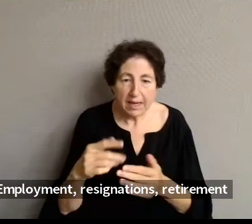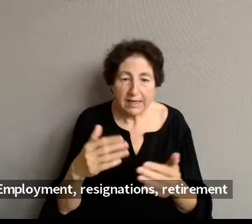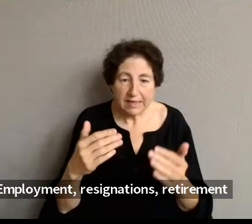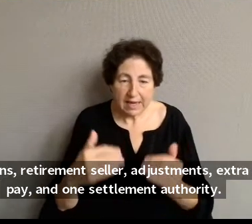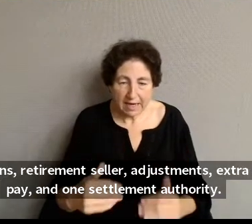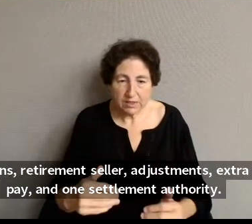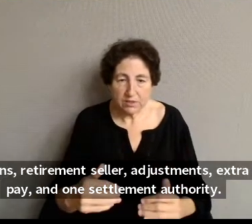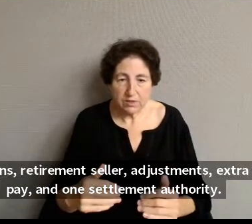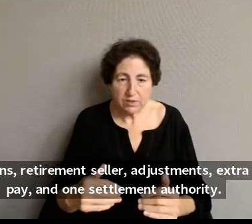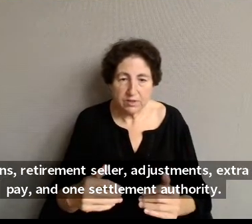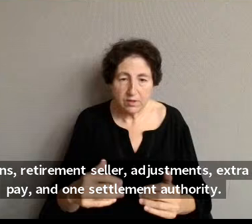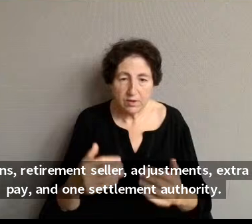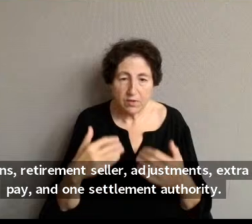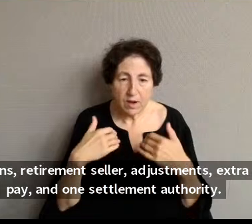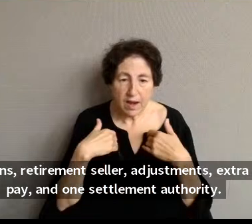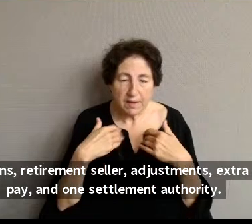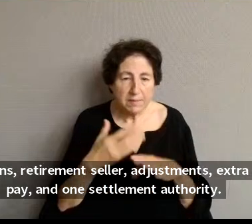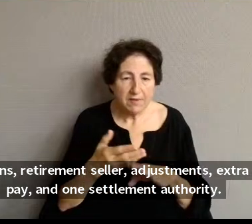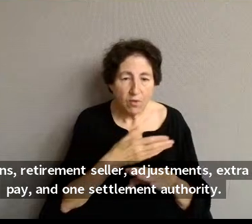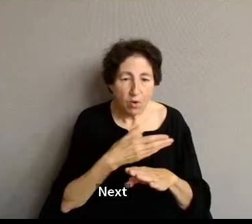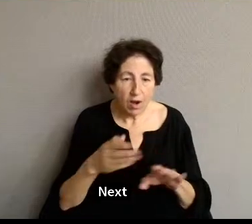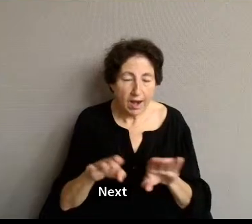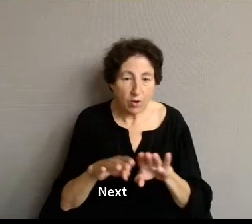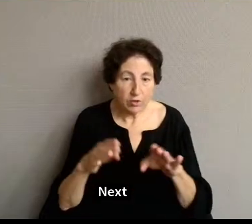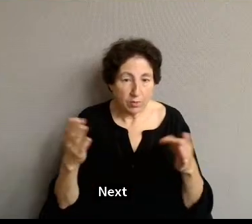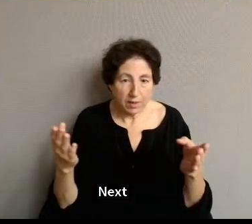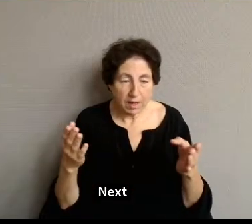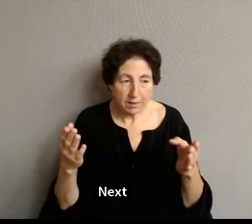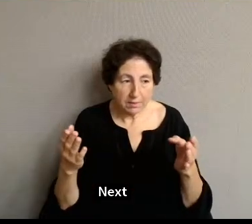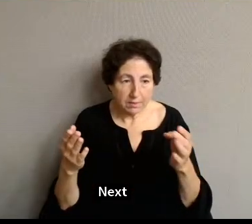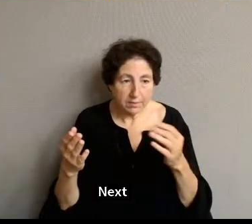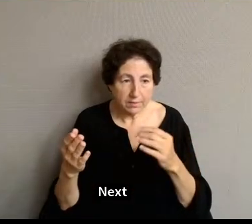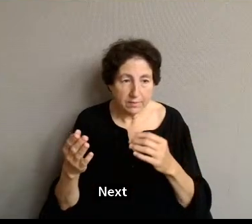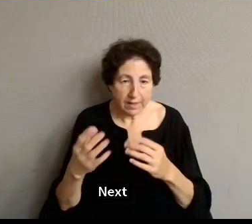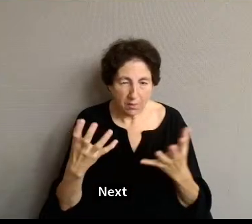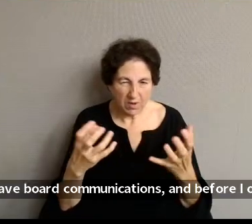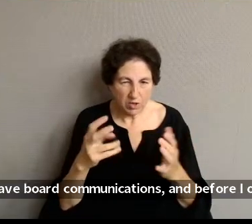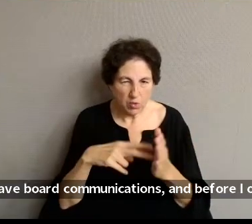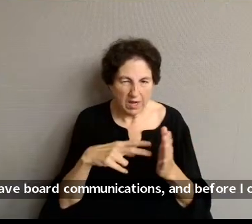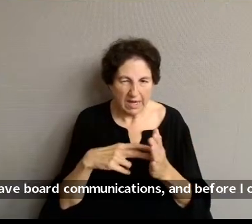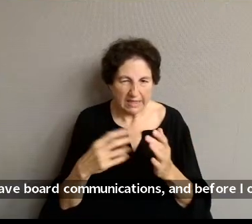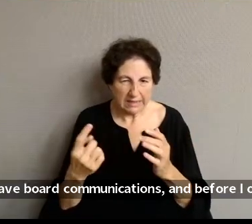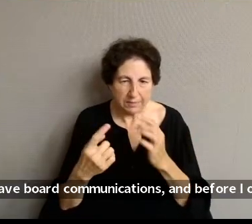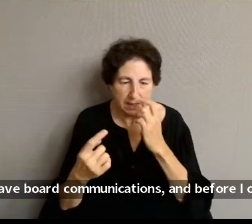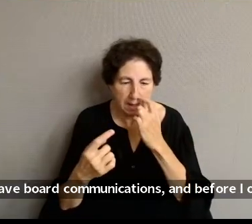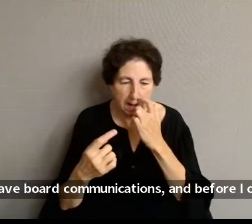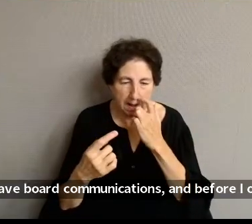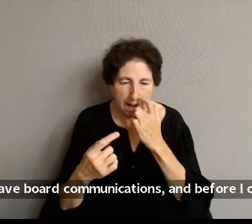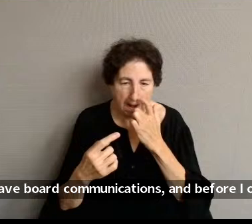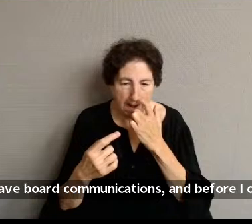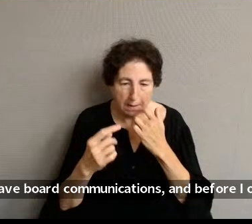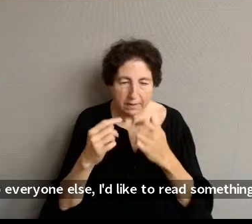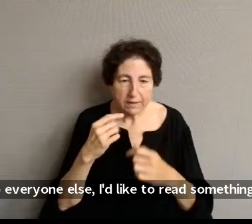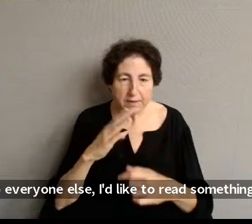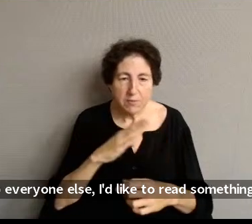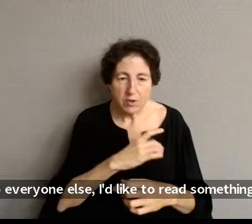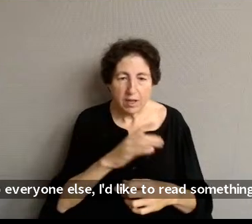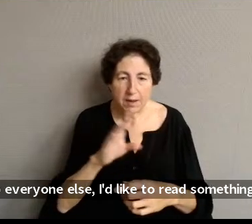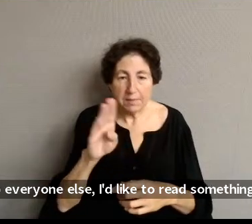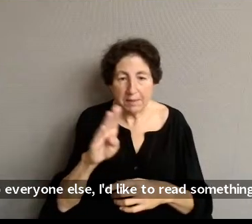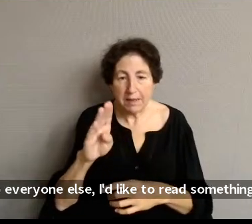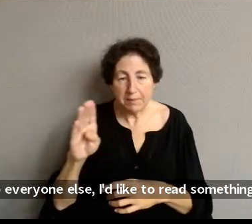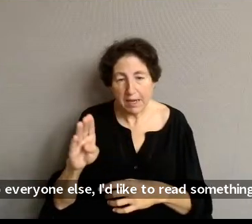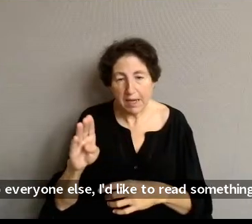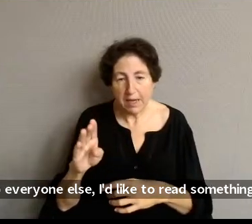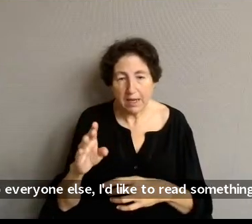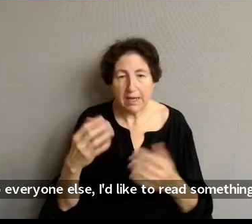board communications, and before I open it up to everyone else, I'd like to read something. Per board policy BBB,